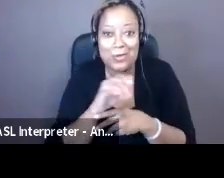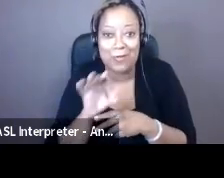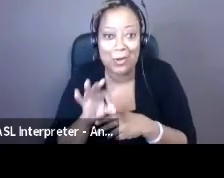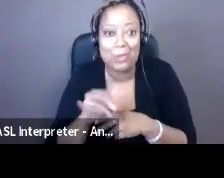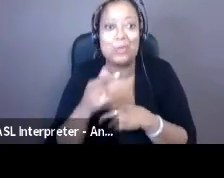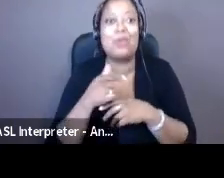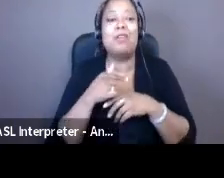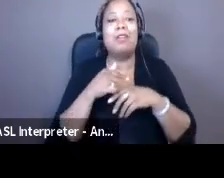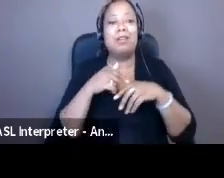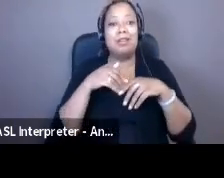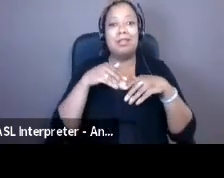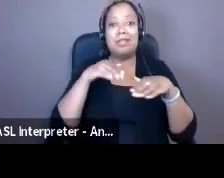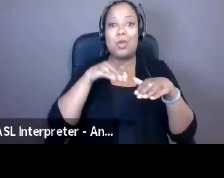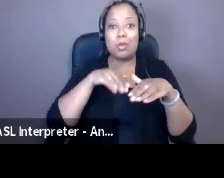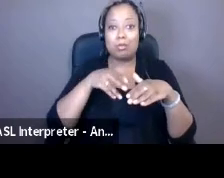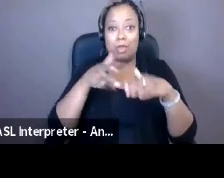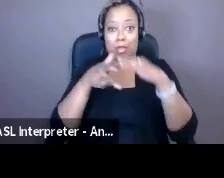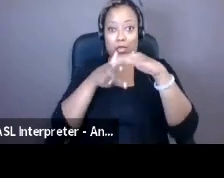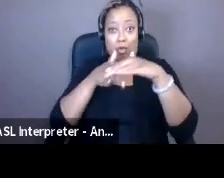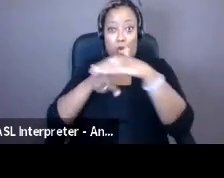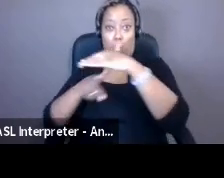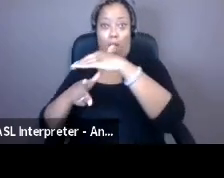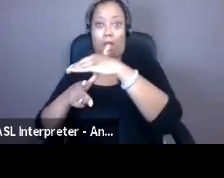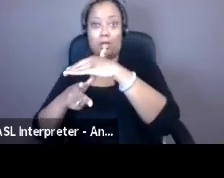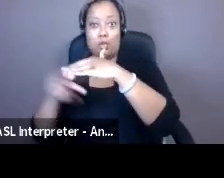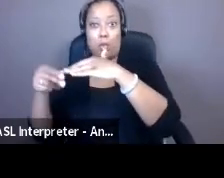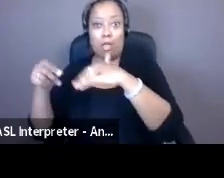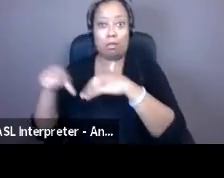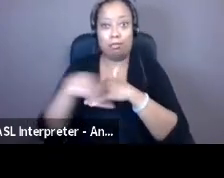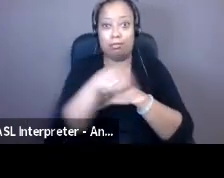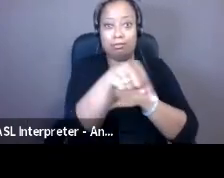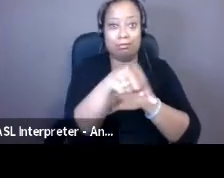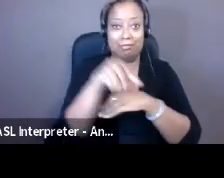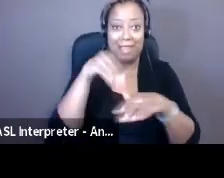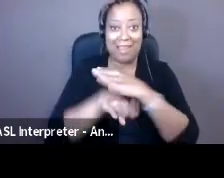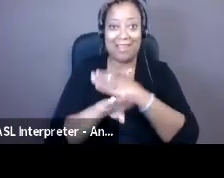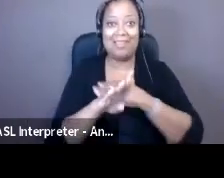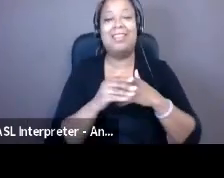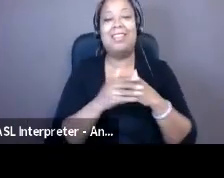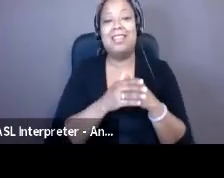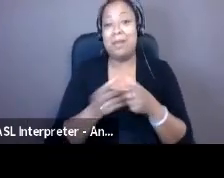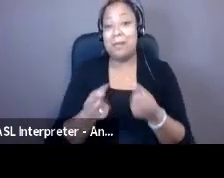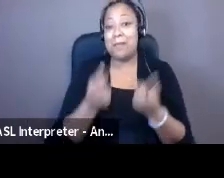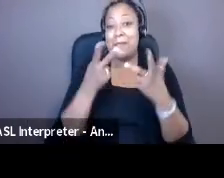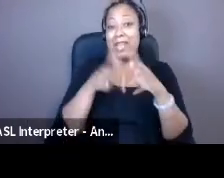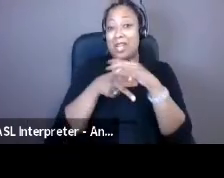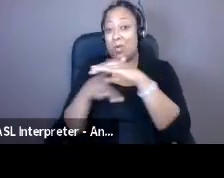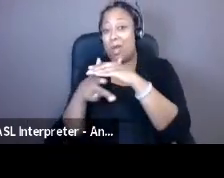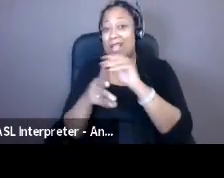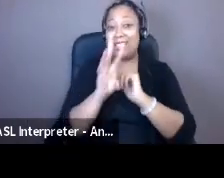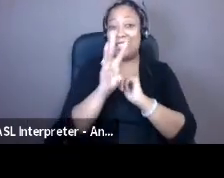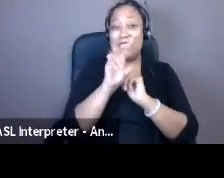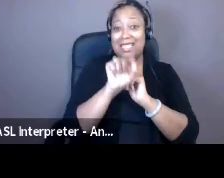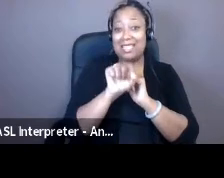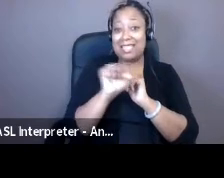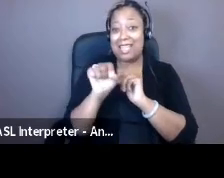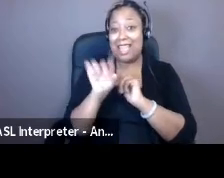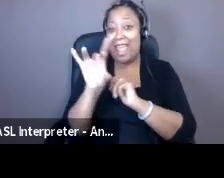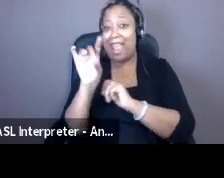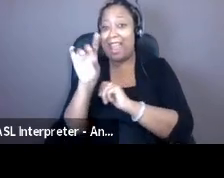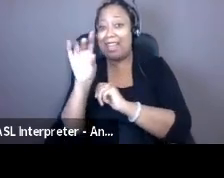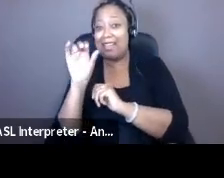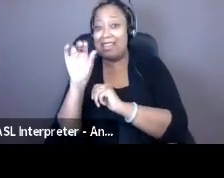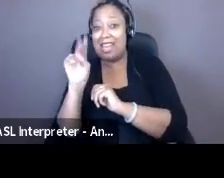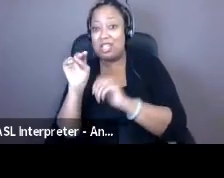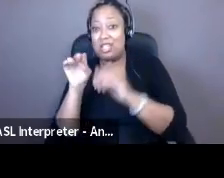garage, and many garages by code are somewhere from 6 to 8 inches below the main level of the